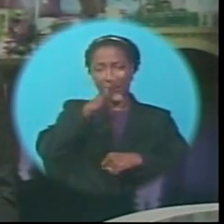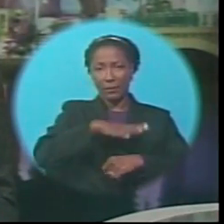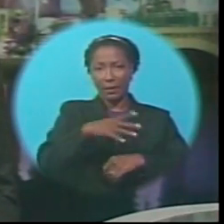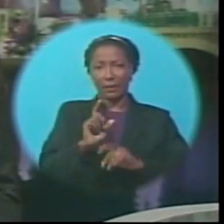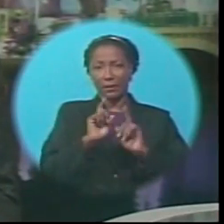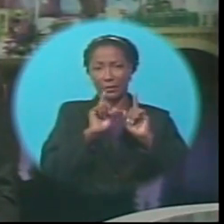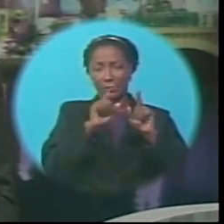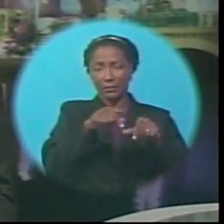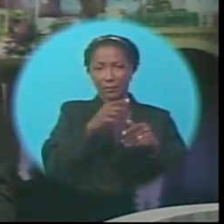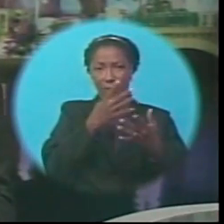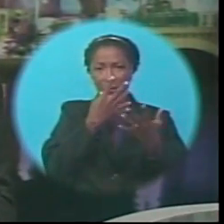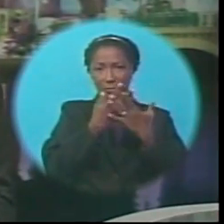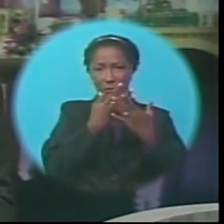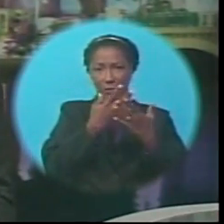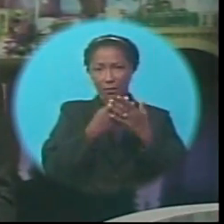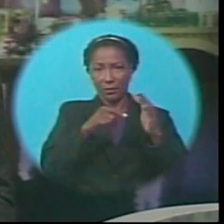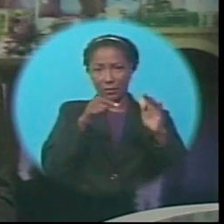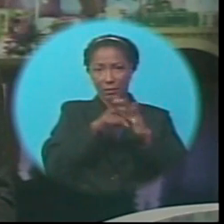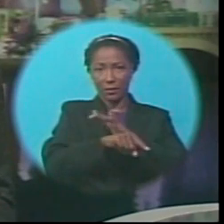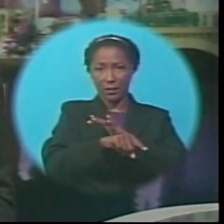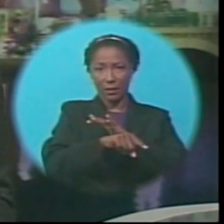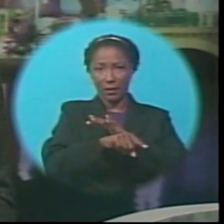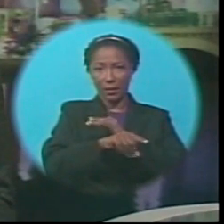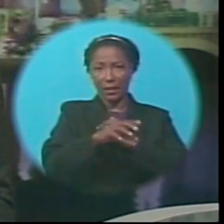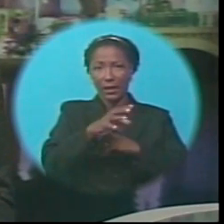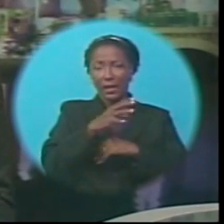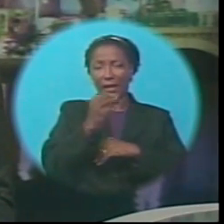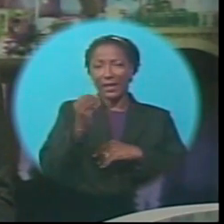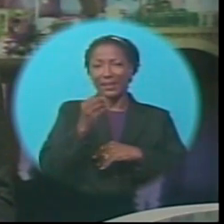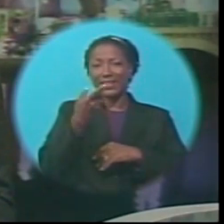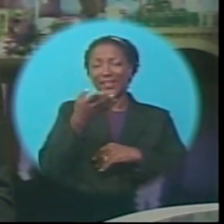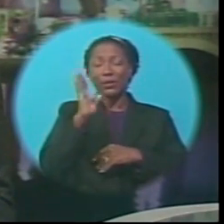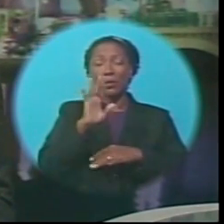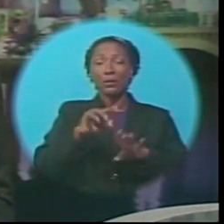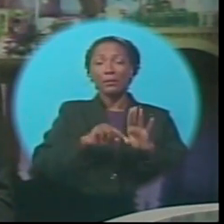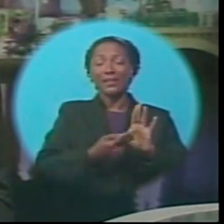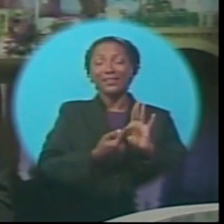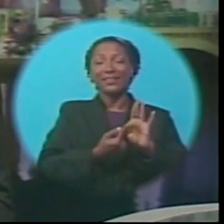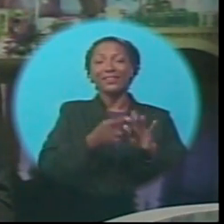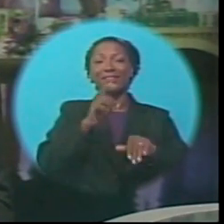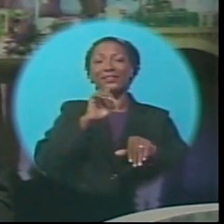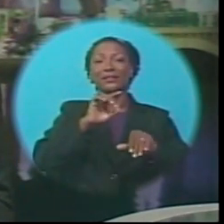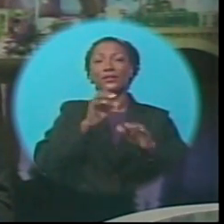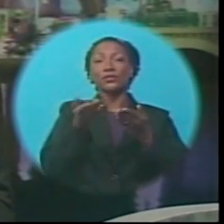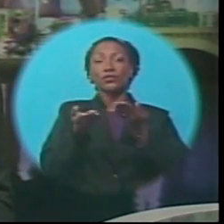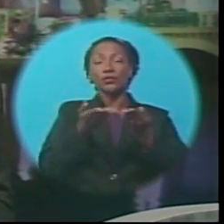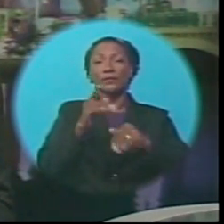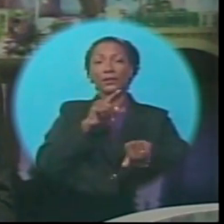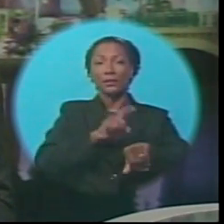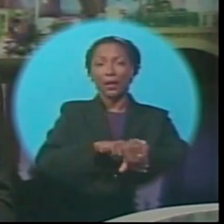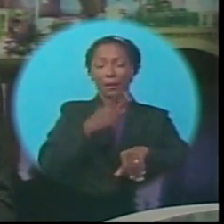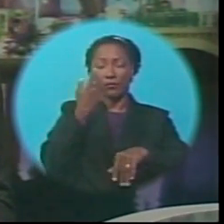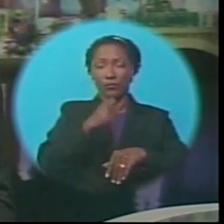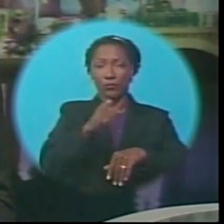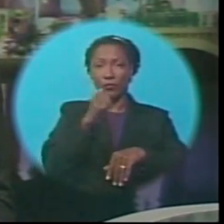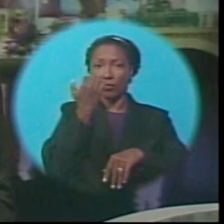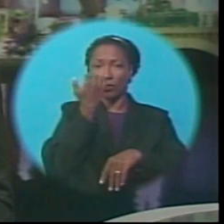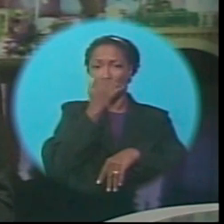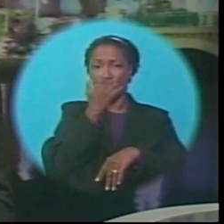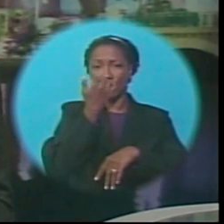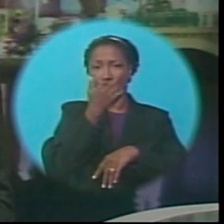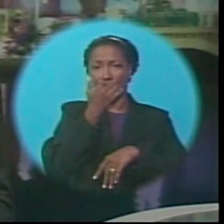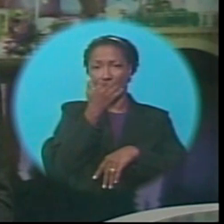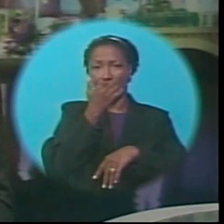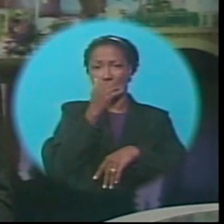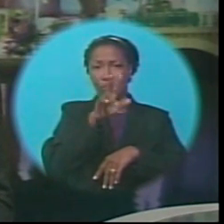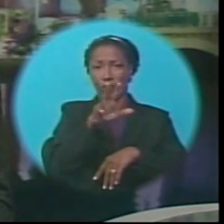to prison on a murder charge, but in the interim, he will begin serving time on drug-related offences. 30-year-old